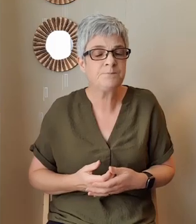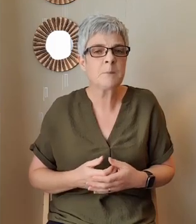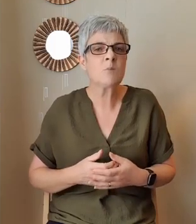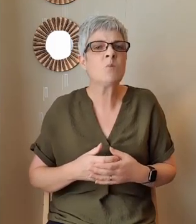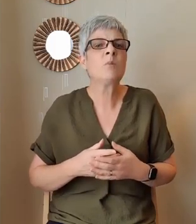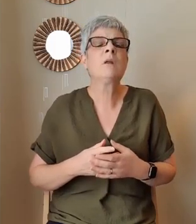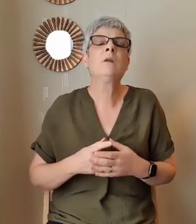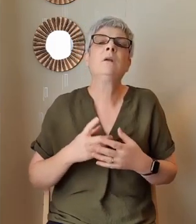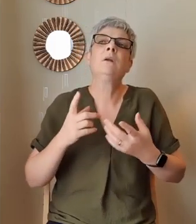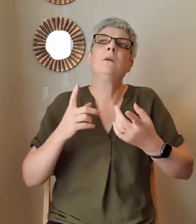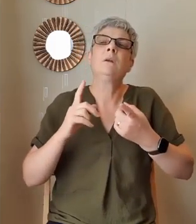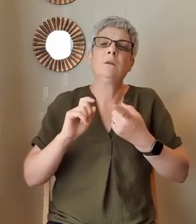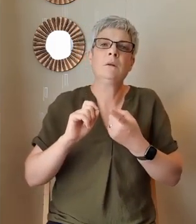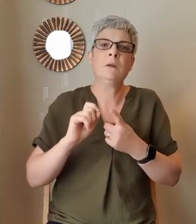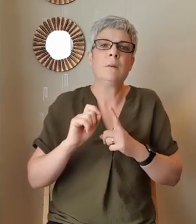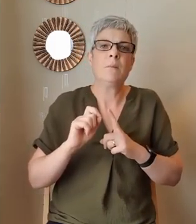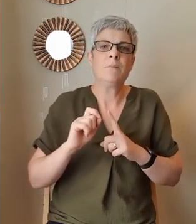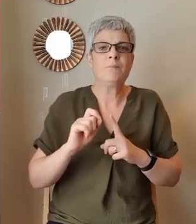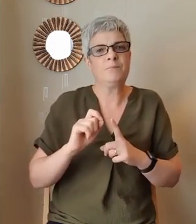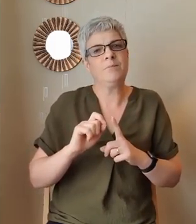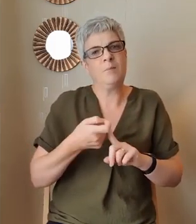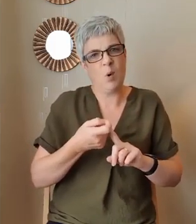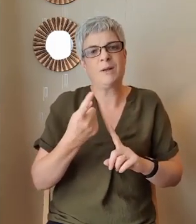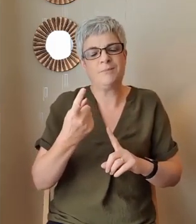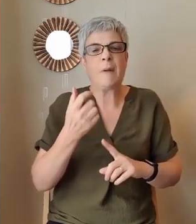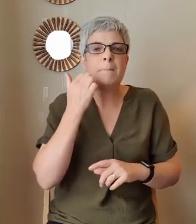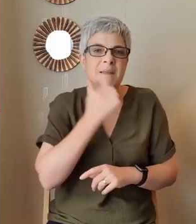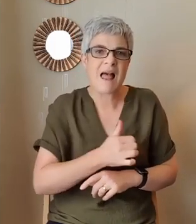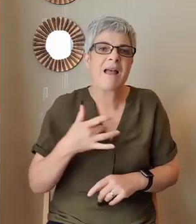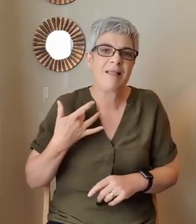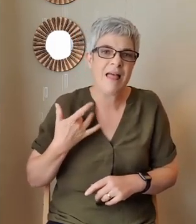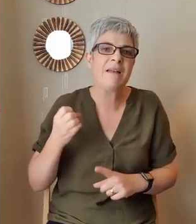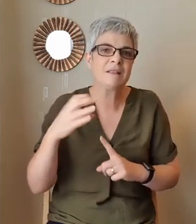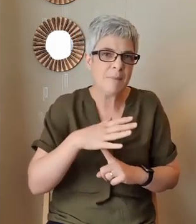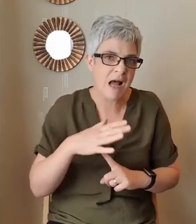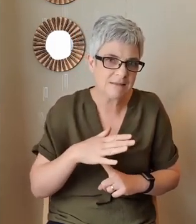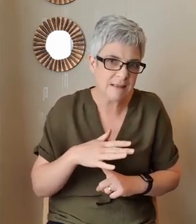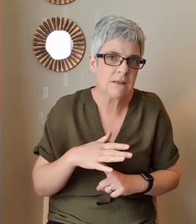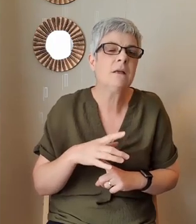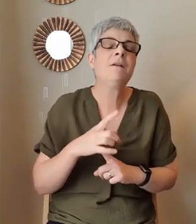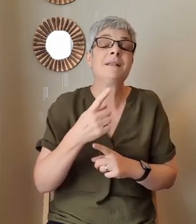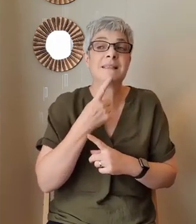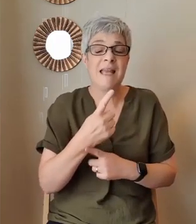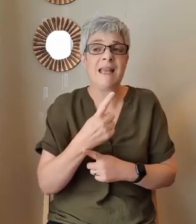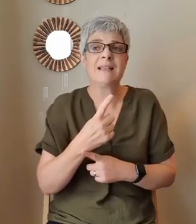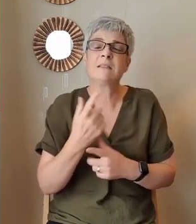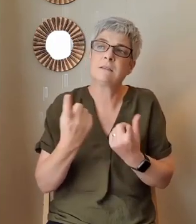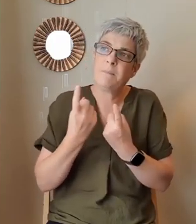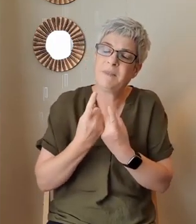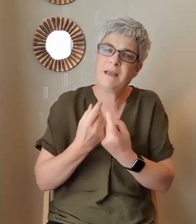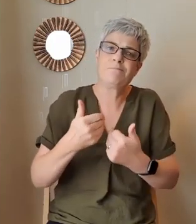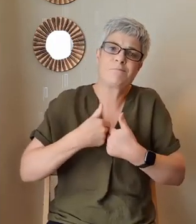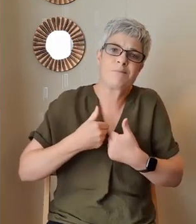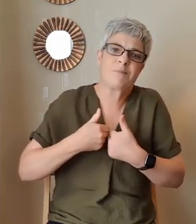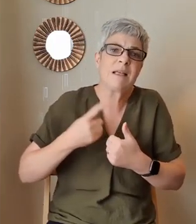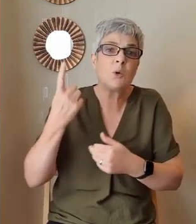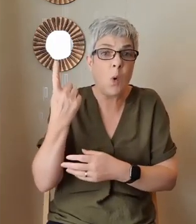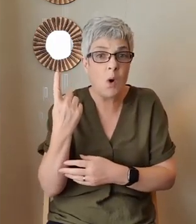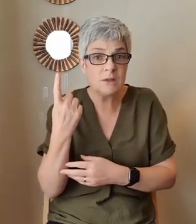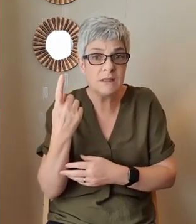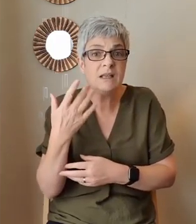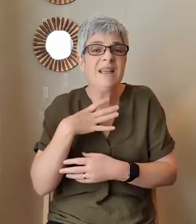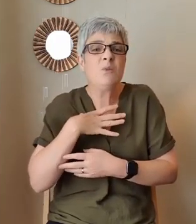The point about those who have been saying Black Lives Matter is to say there is something in the heart of God that he